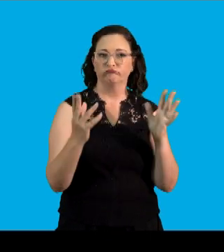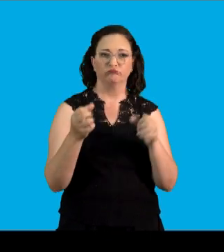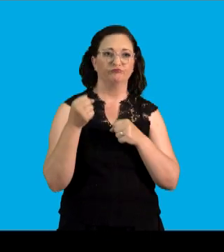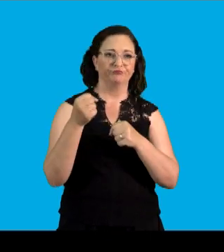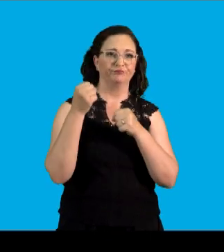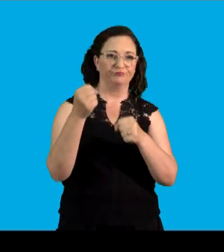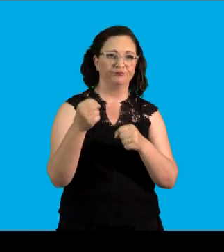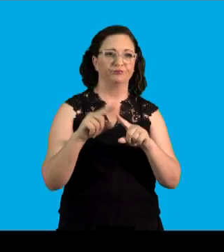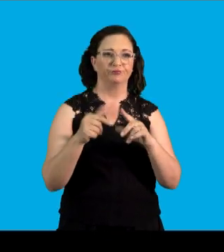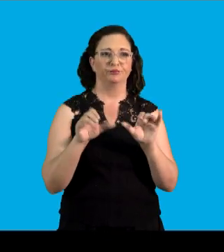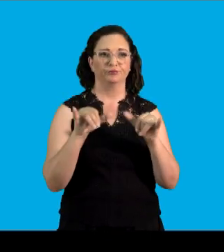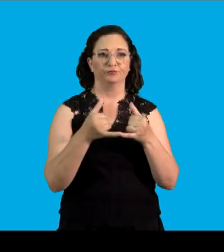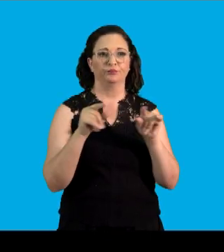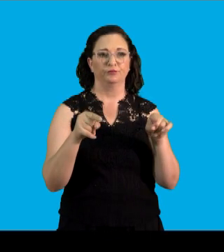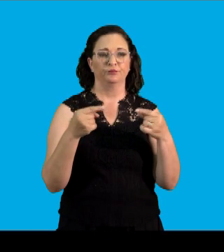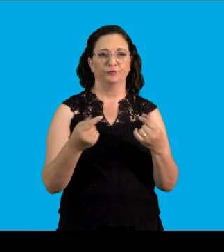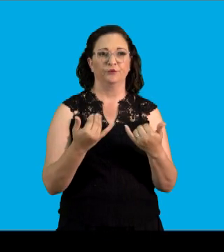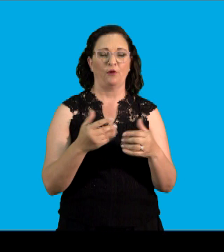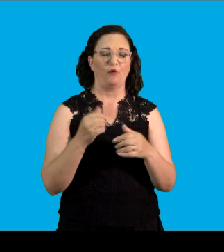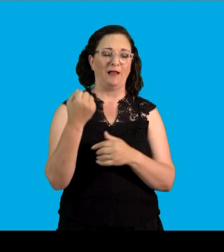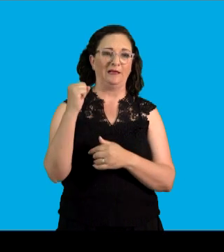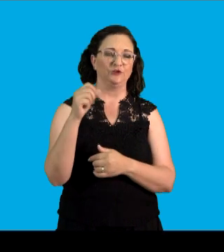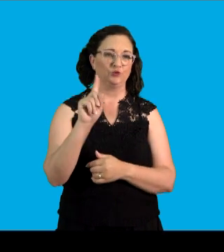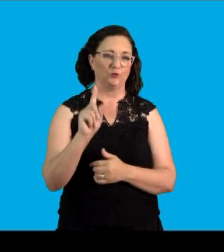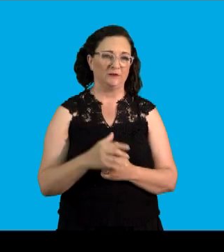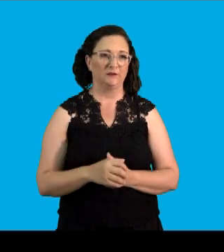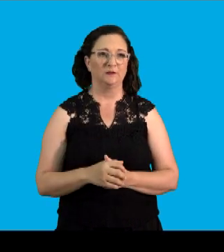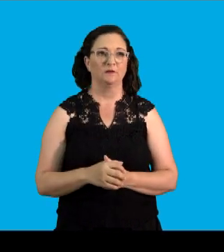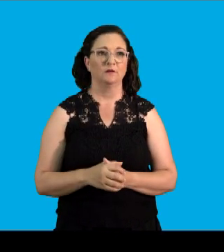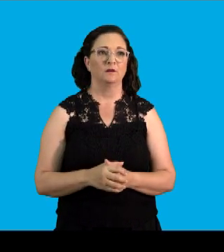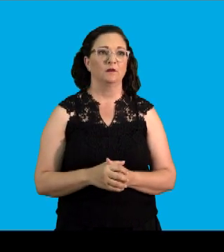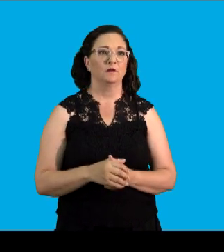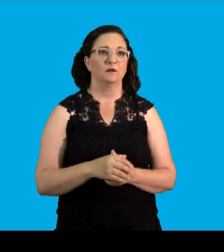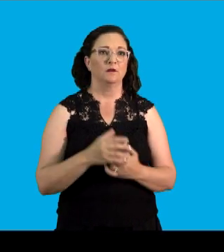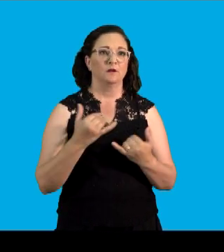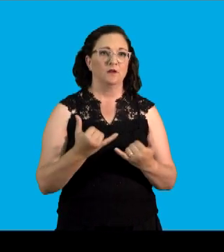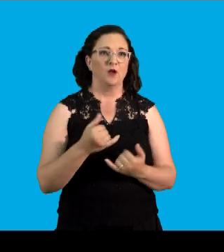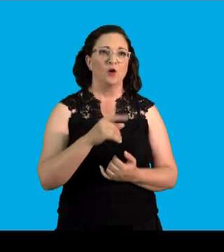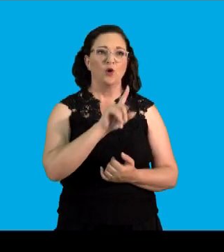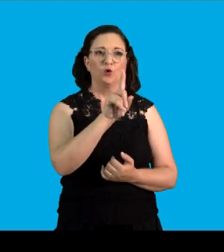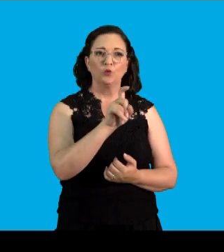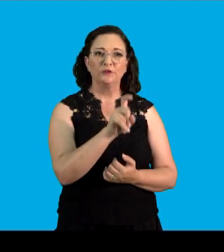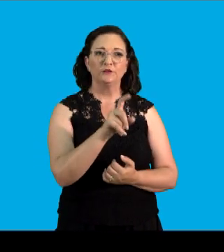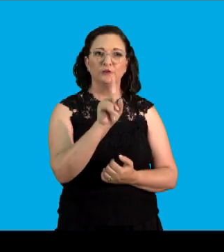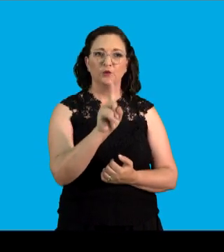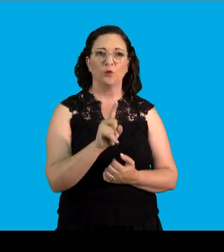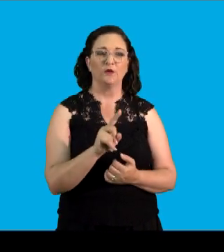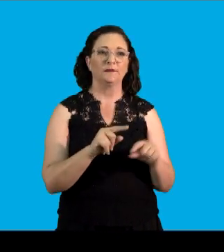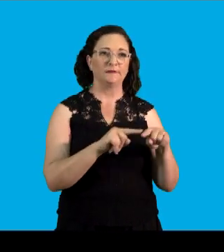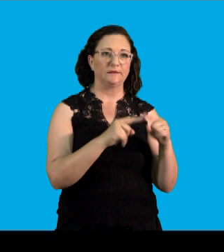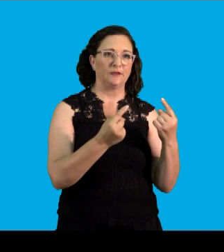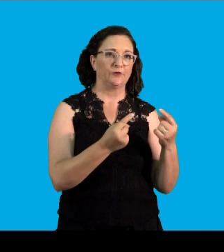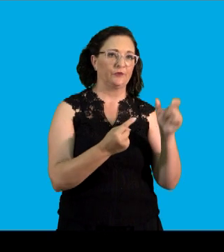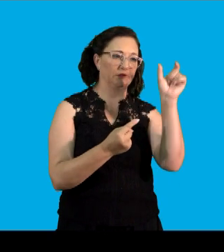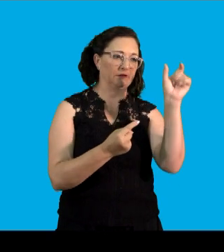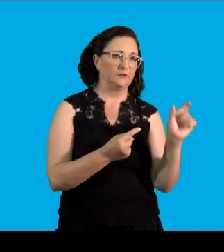implement a lockdown as a counteraction. Right, and then there should be a question here which says differentiate